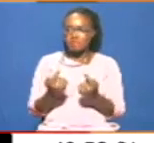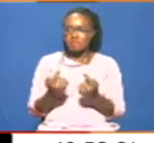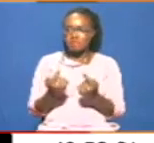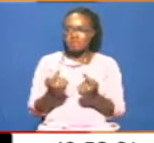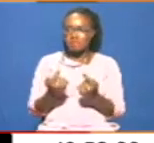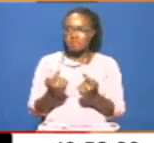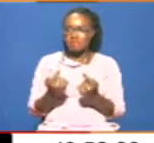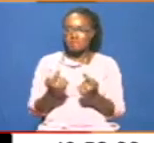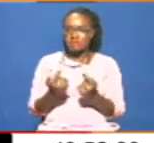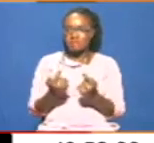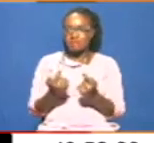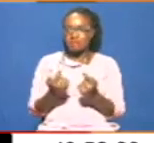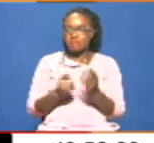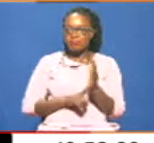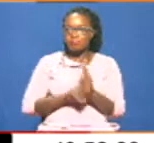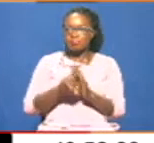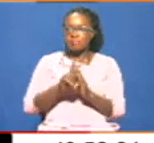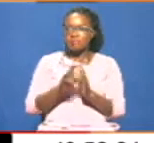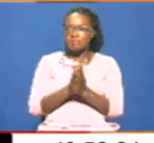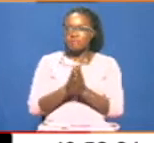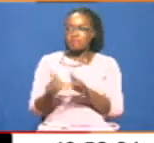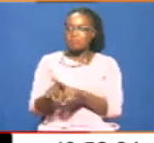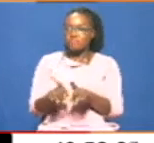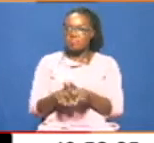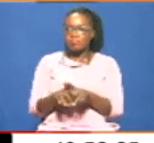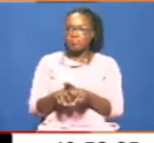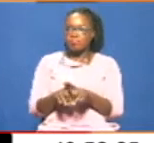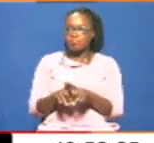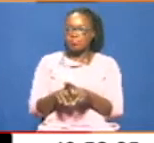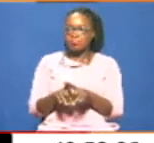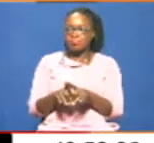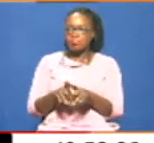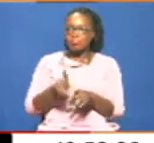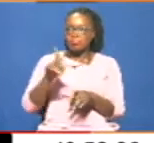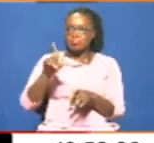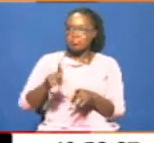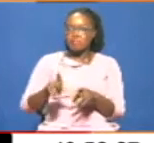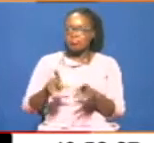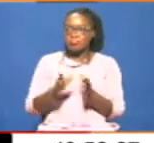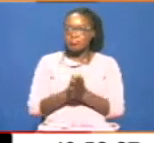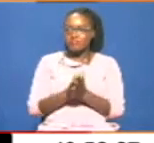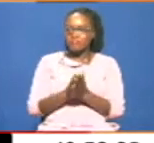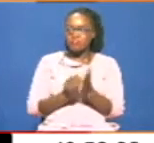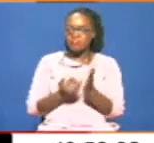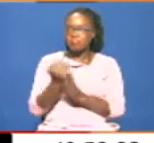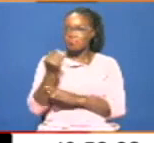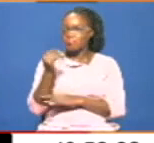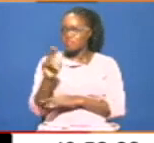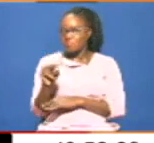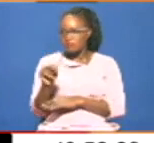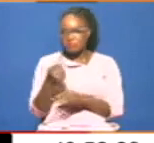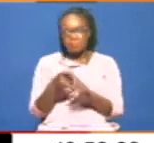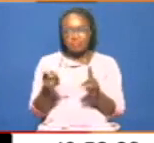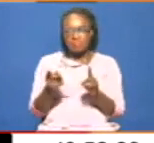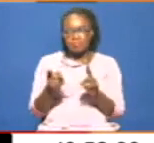have to, you know, it's not about lowering the cost of cooking and then increasing the cost of interest. It's